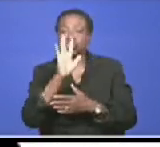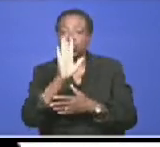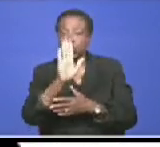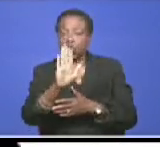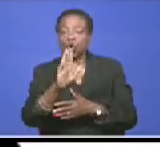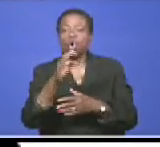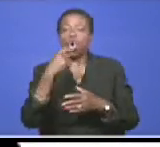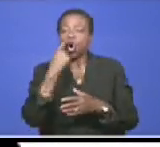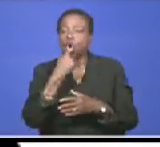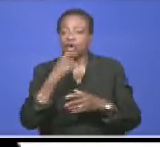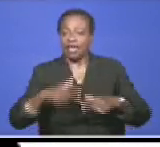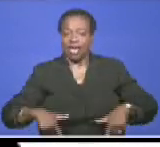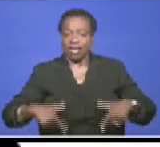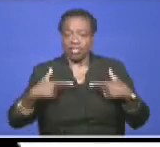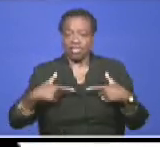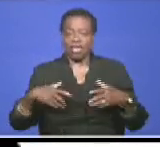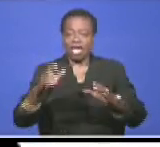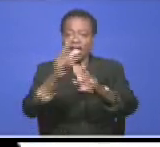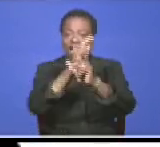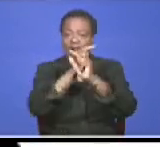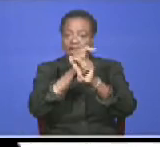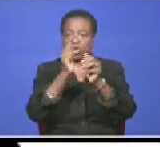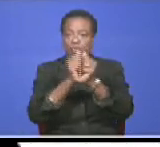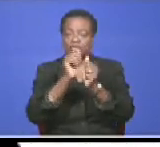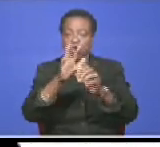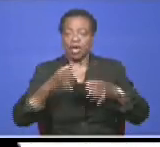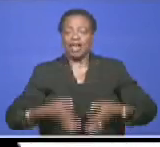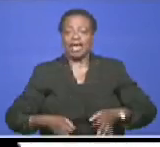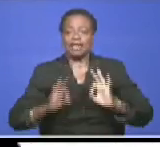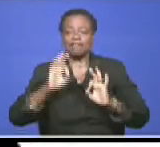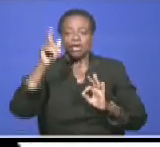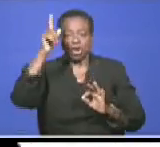so guard it with your life. Lloyd Allen, ZNS Network News.